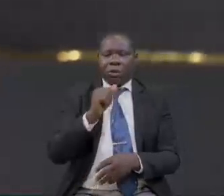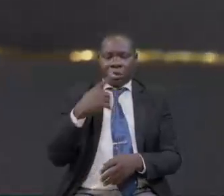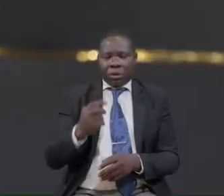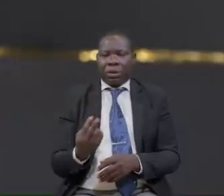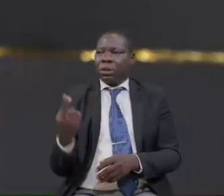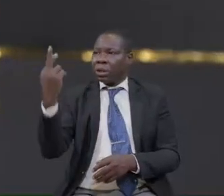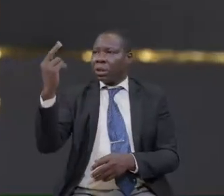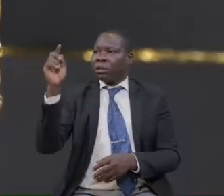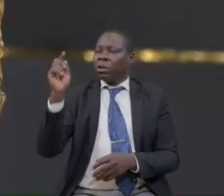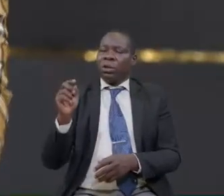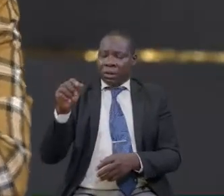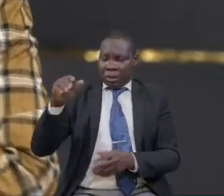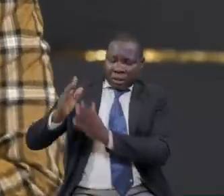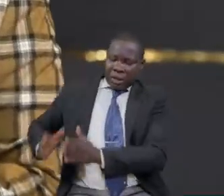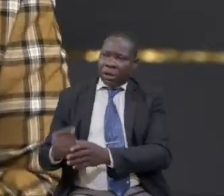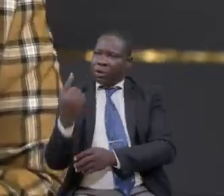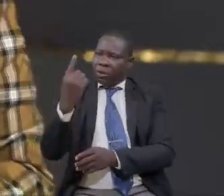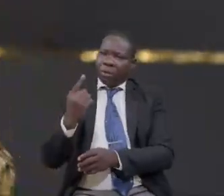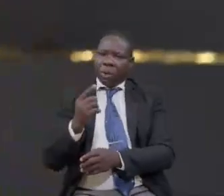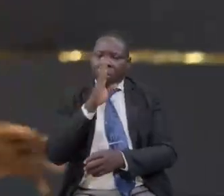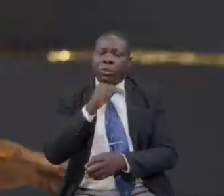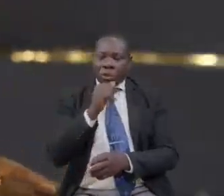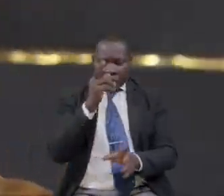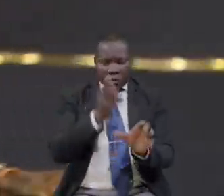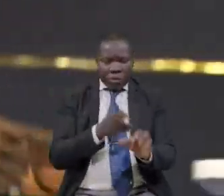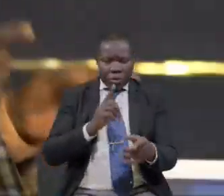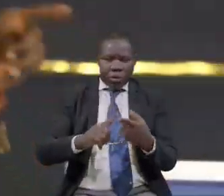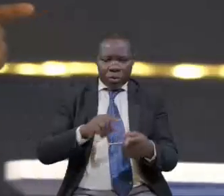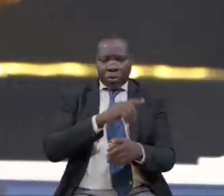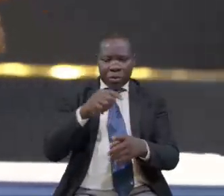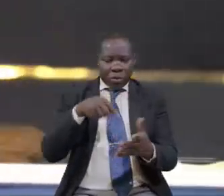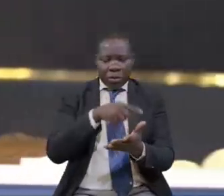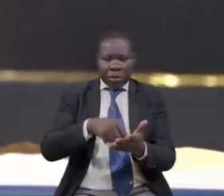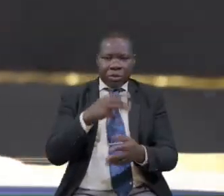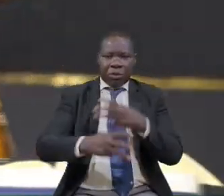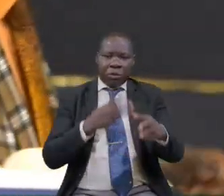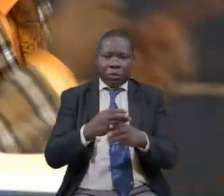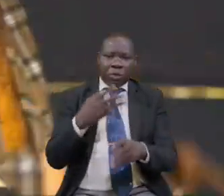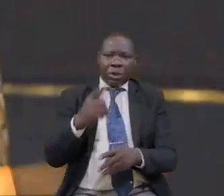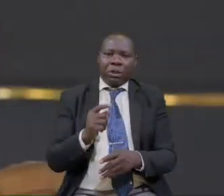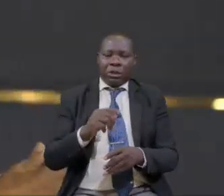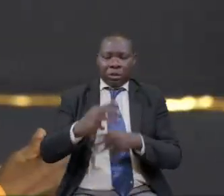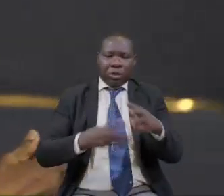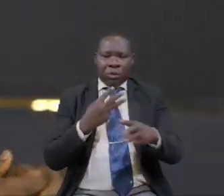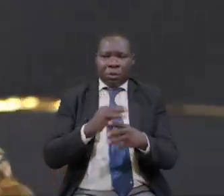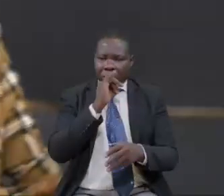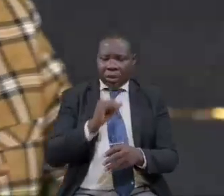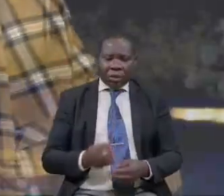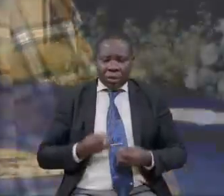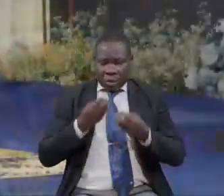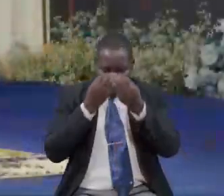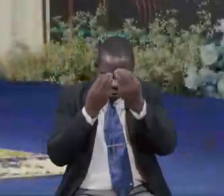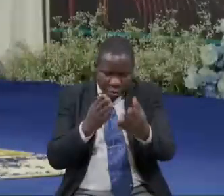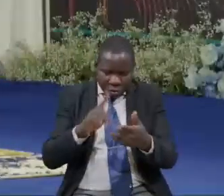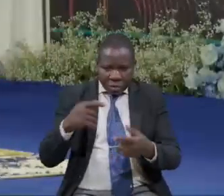be conformed to this world. The world is submissive to the devil, to Satan.